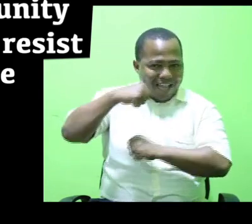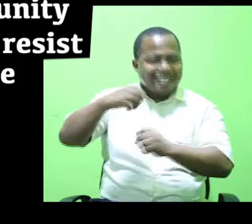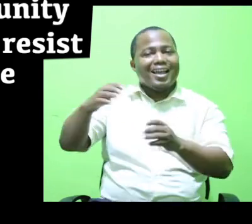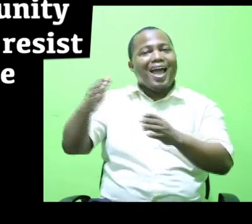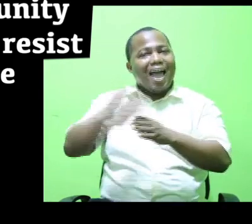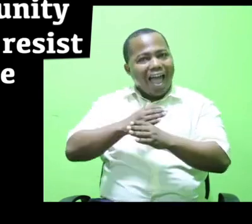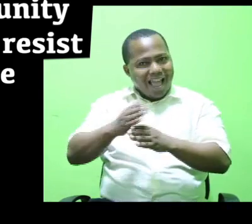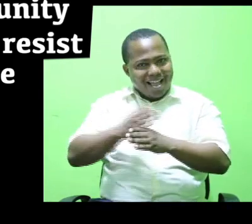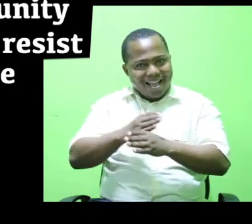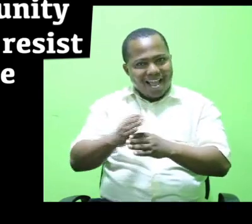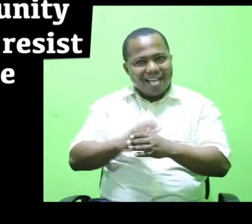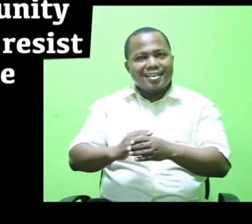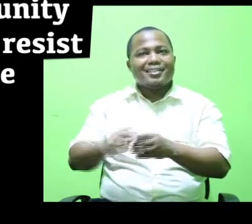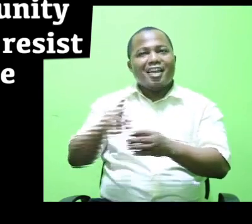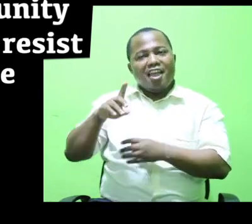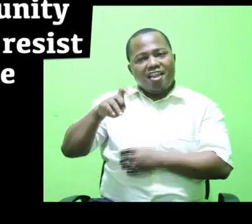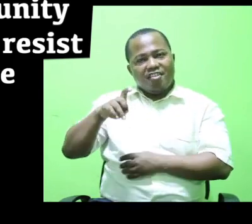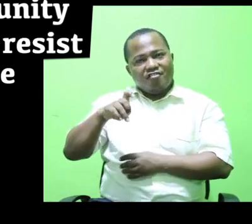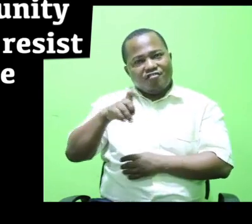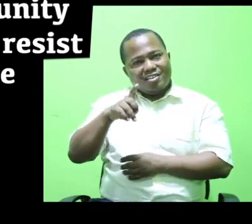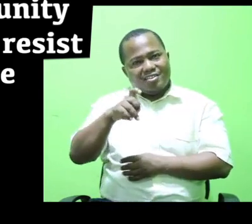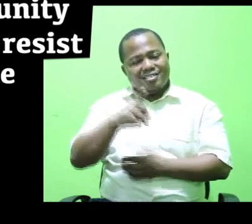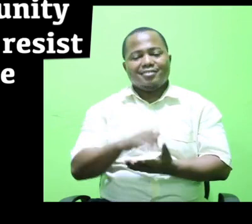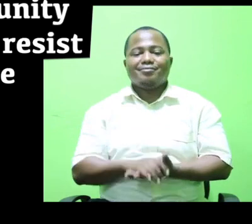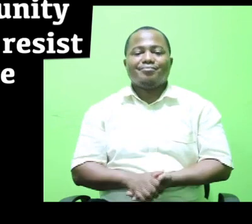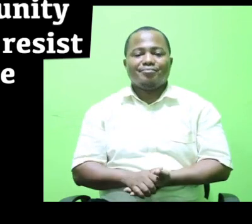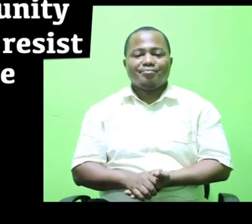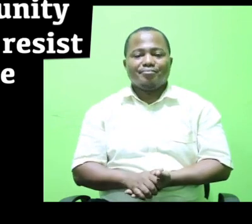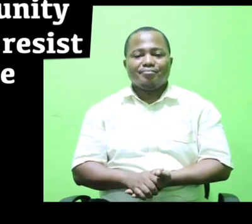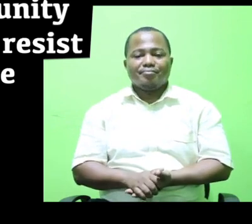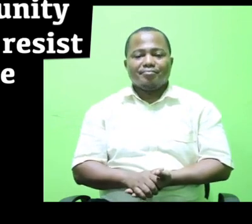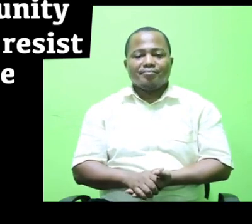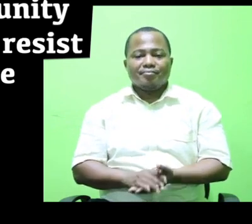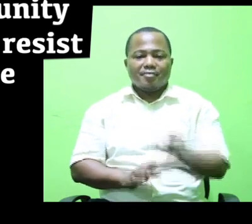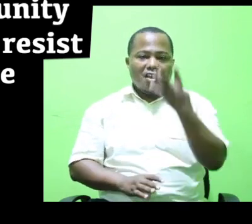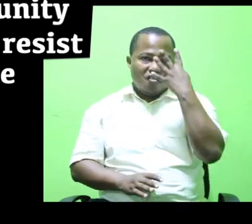Fight against infections.